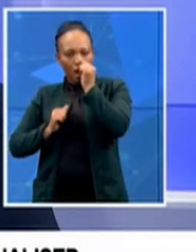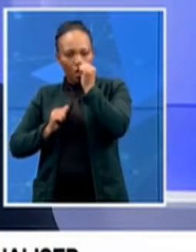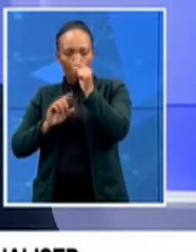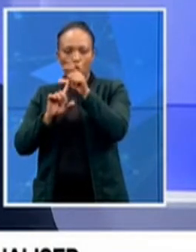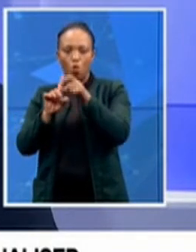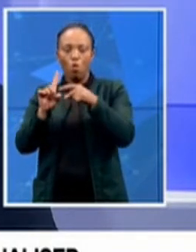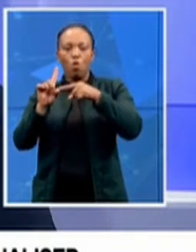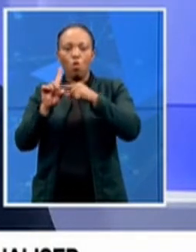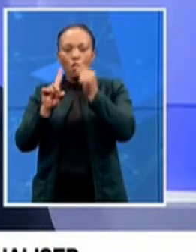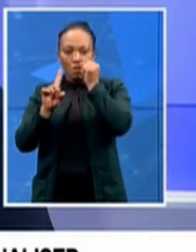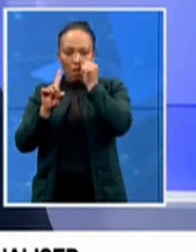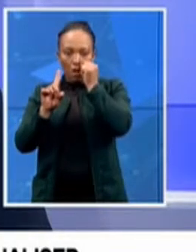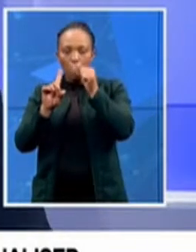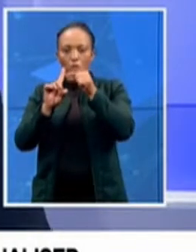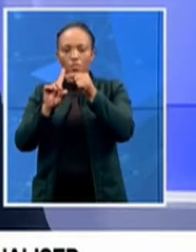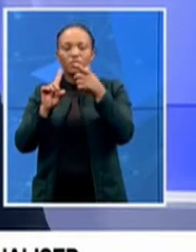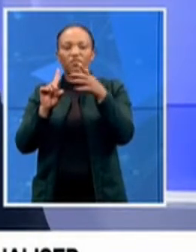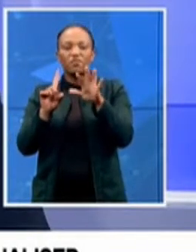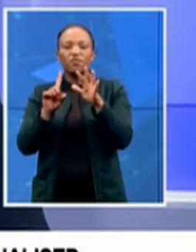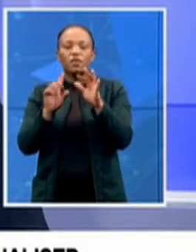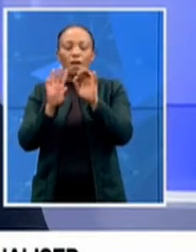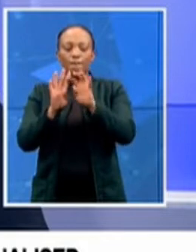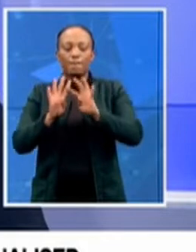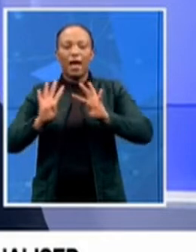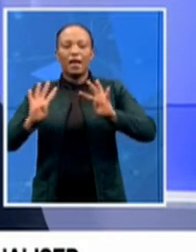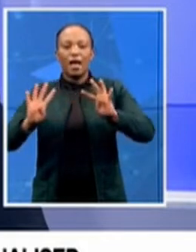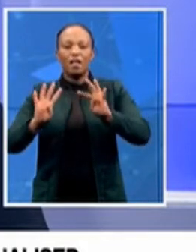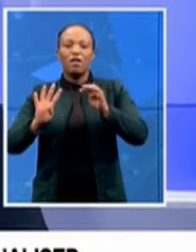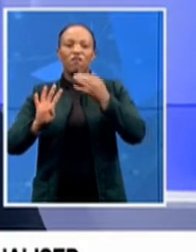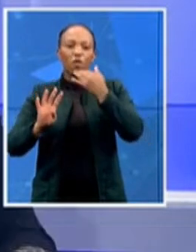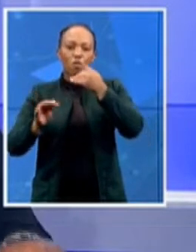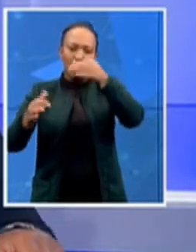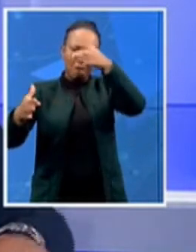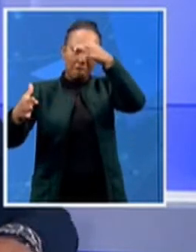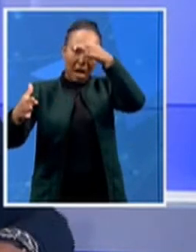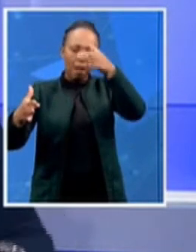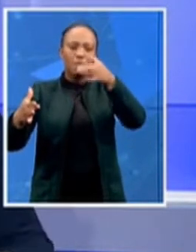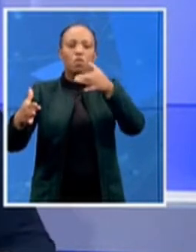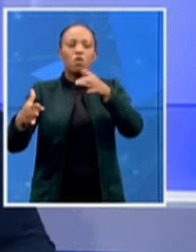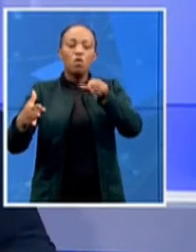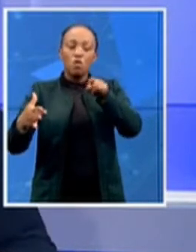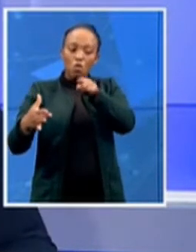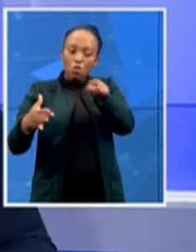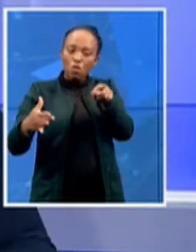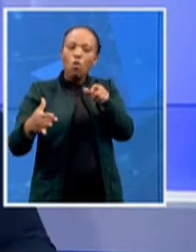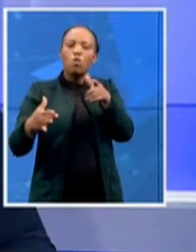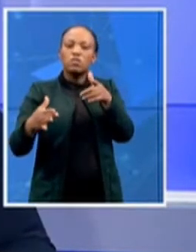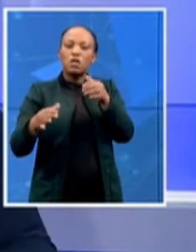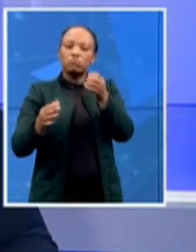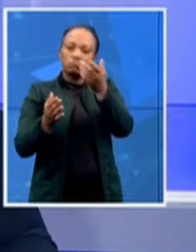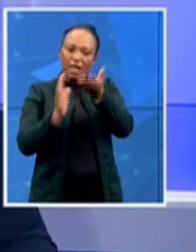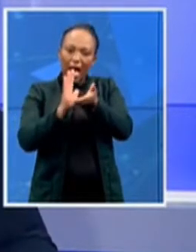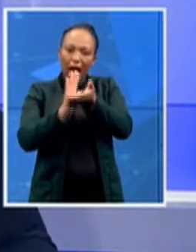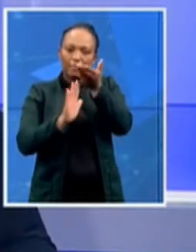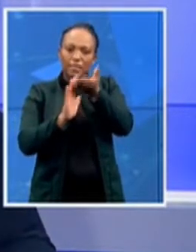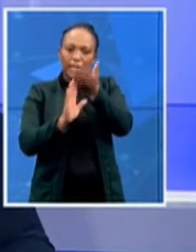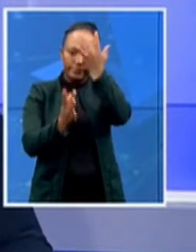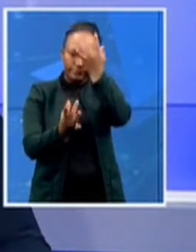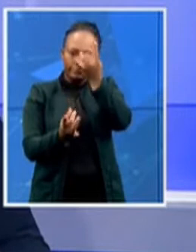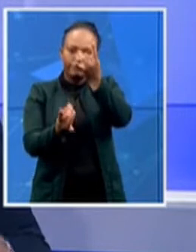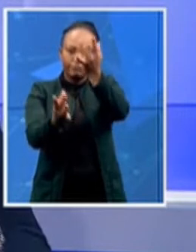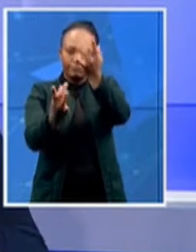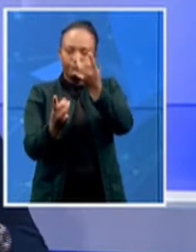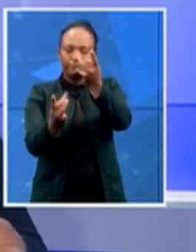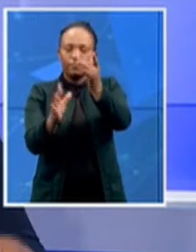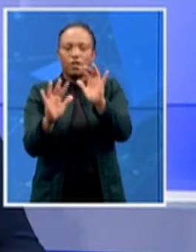of experts, just giving South Africans an update in terms of how far government efforts are in the fight against